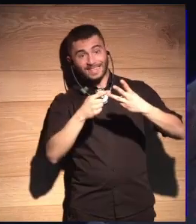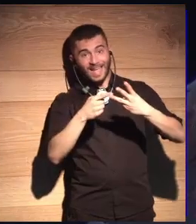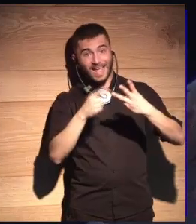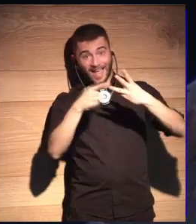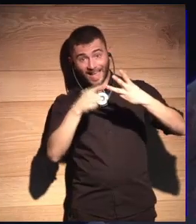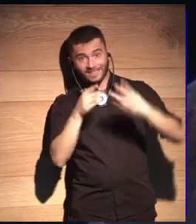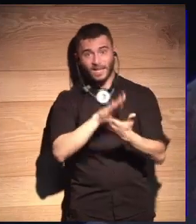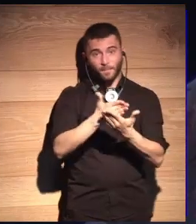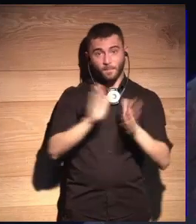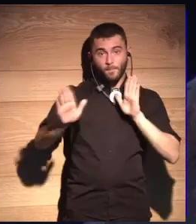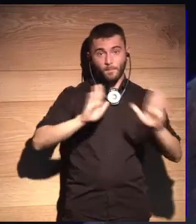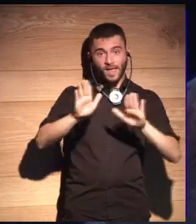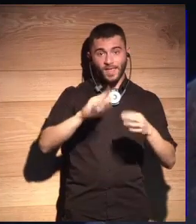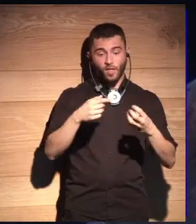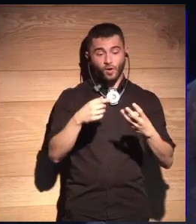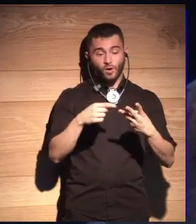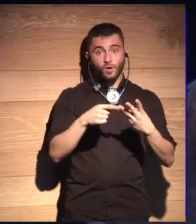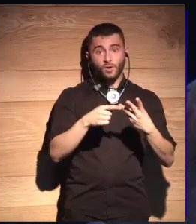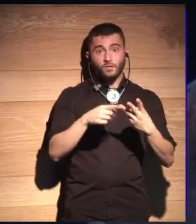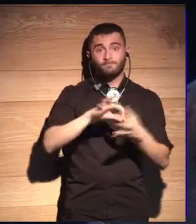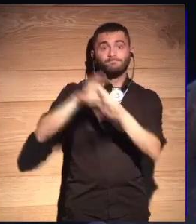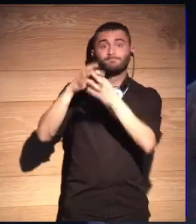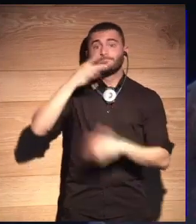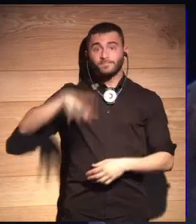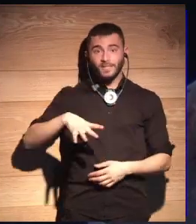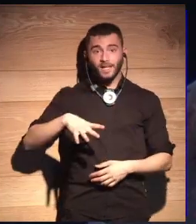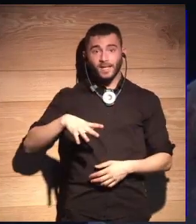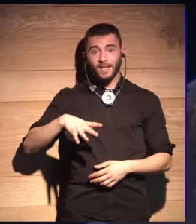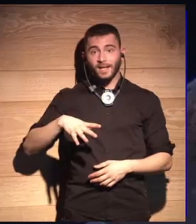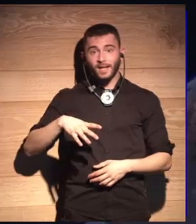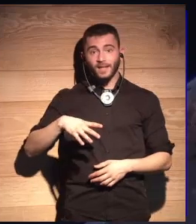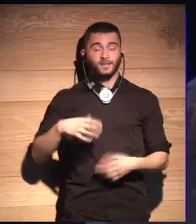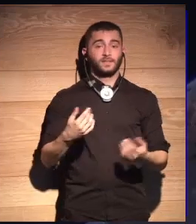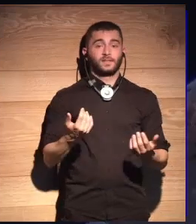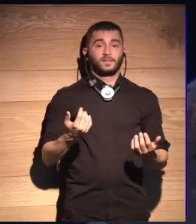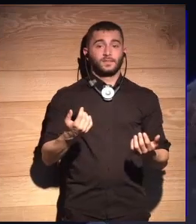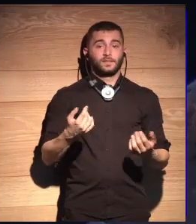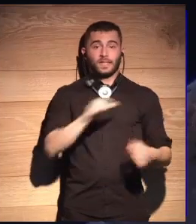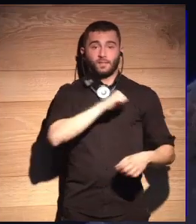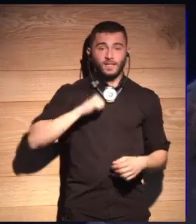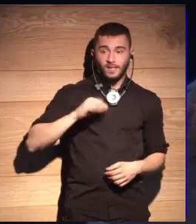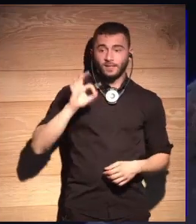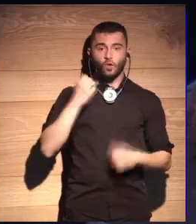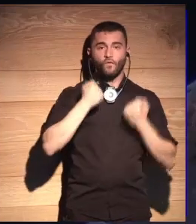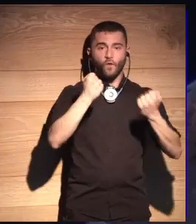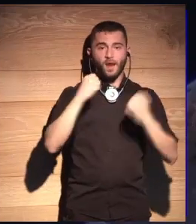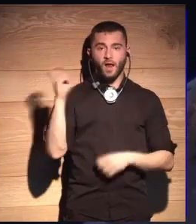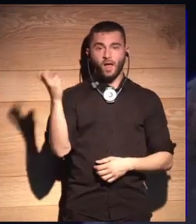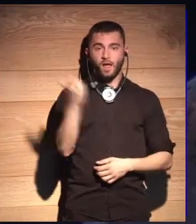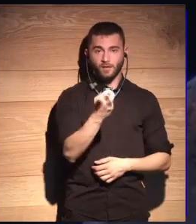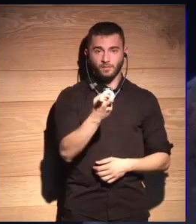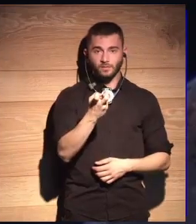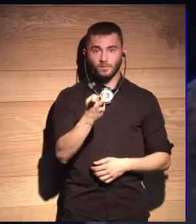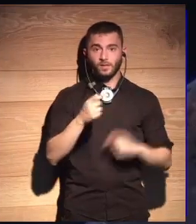judiciary or the independent media or any of these sorts of forces can provide that in a sense, the possibility of a